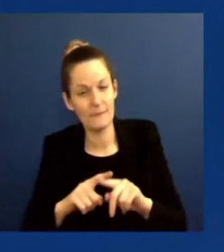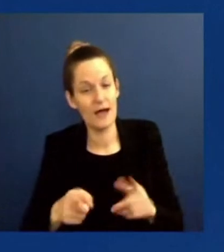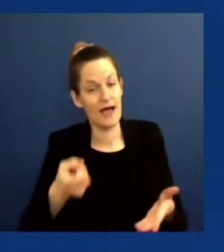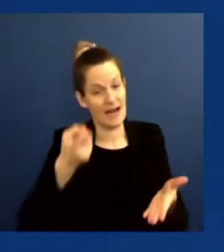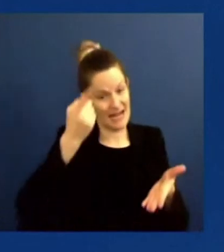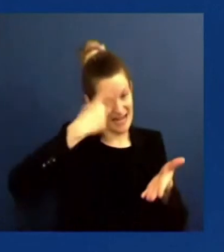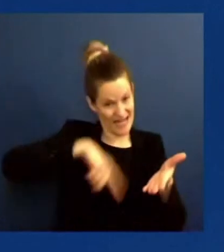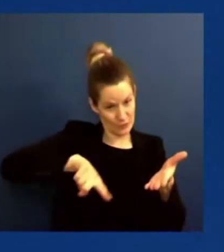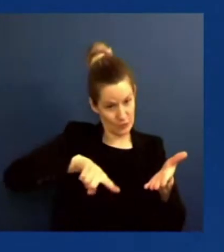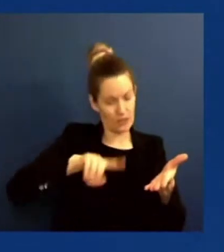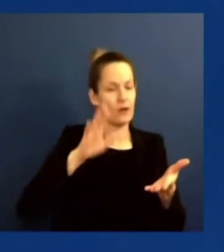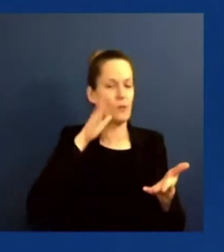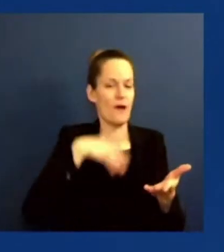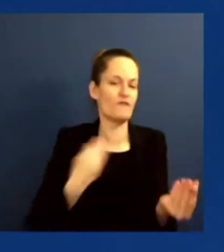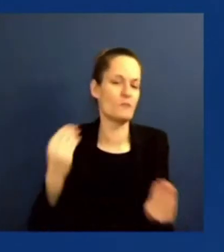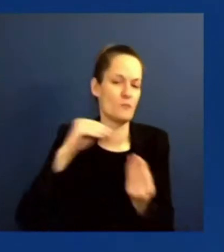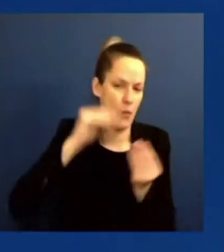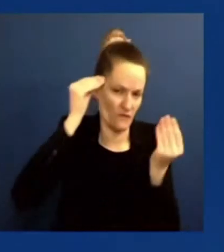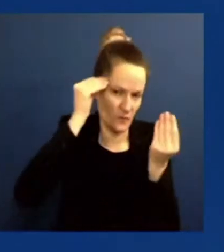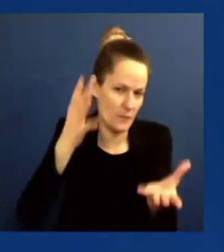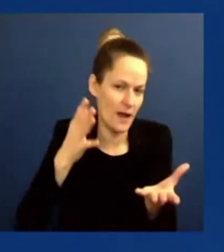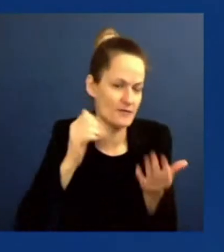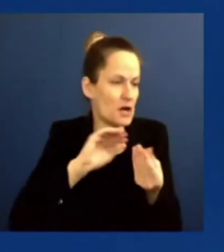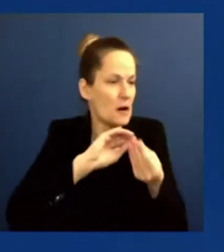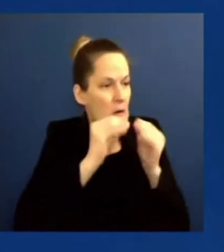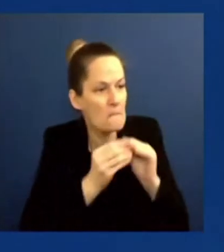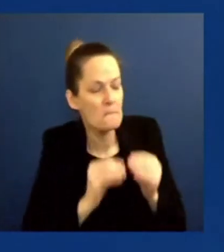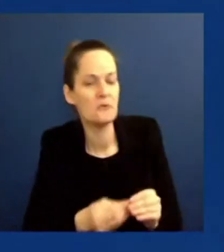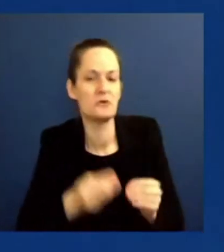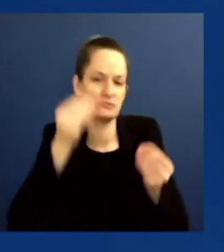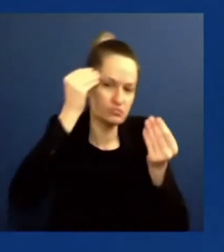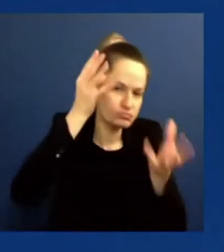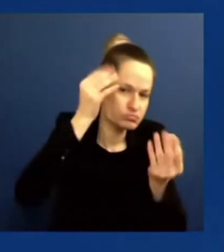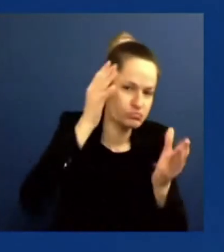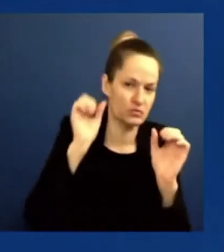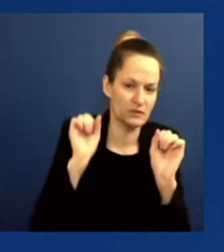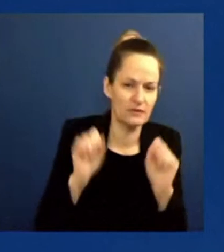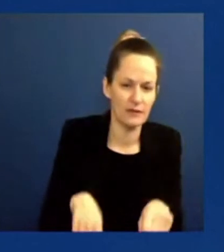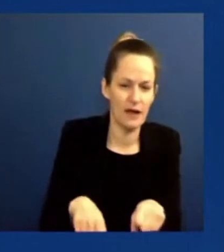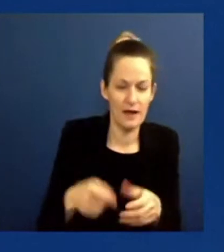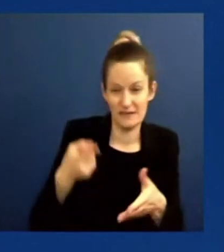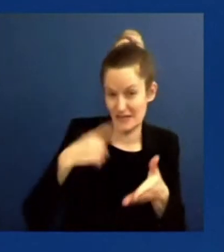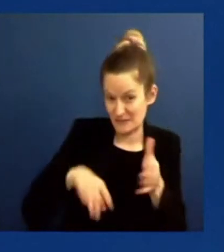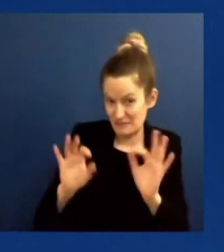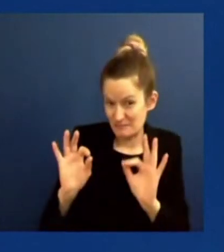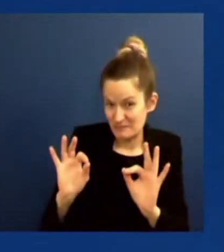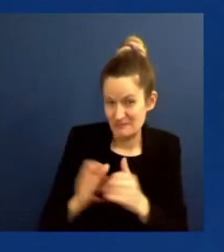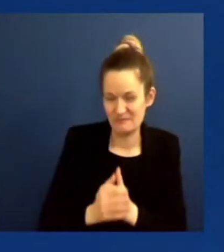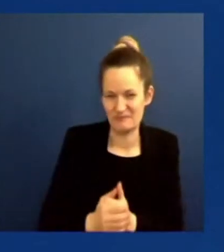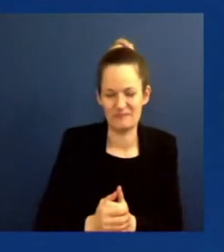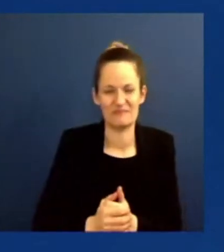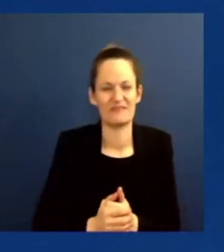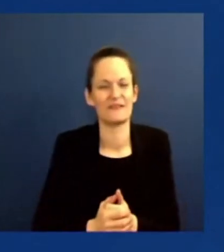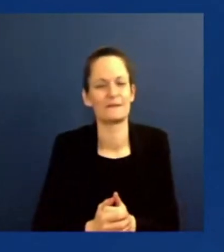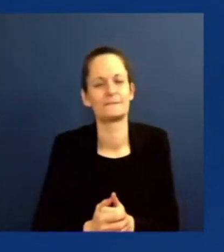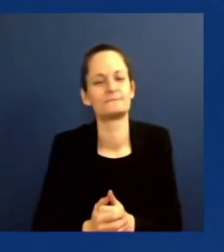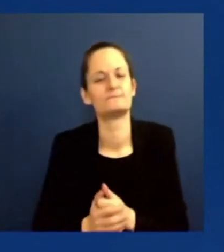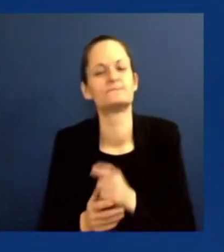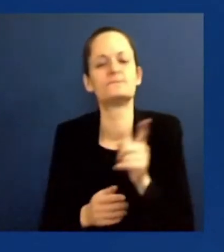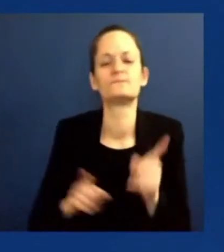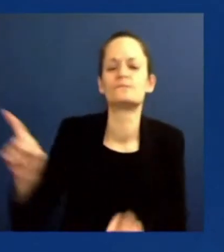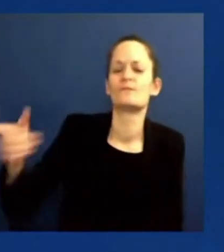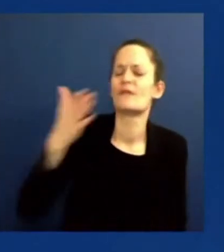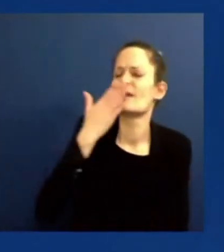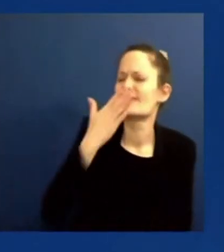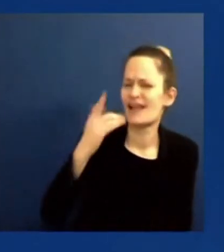we'll report that number publicly. Over to you, Dr. Walensky. Yeah, thank you for that question, Caitlin. So, in public